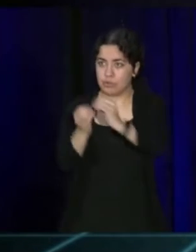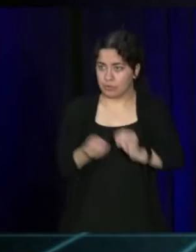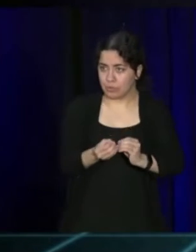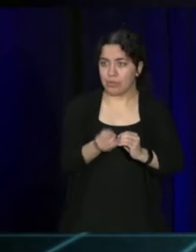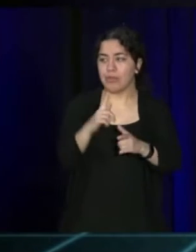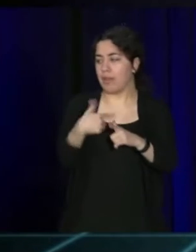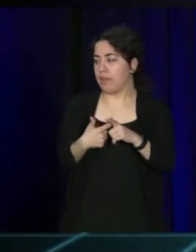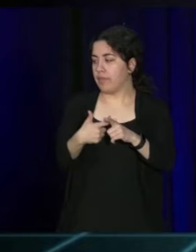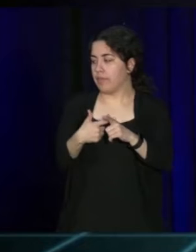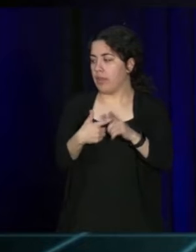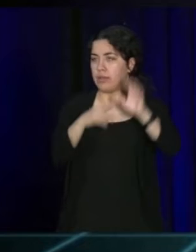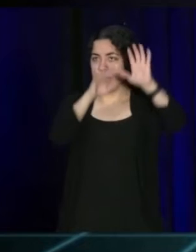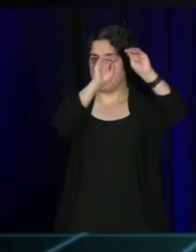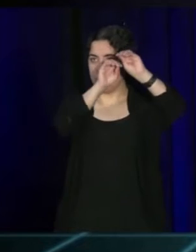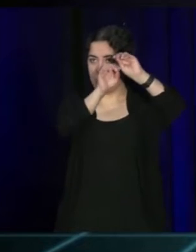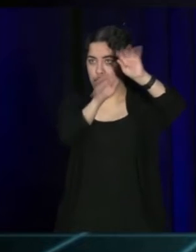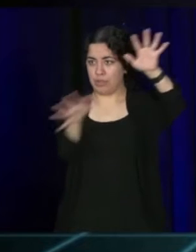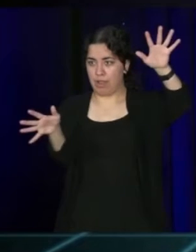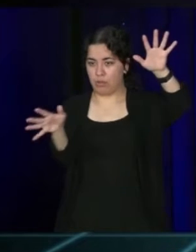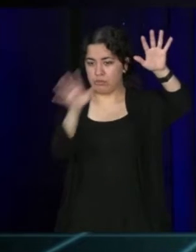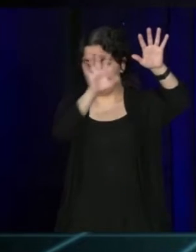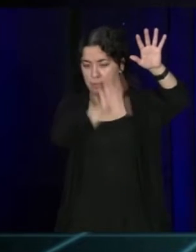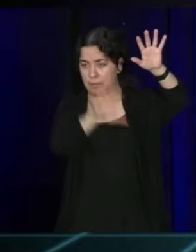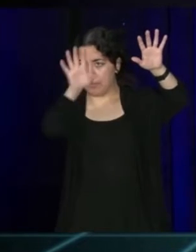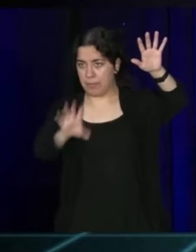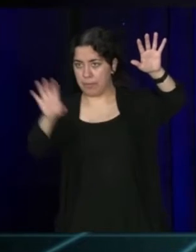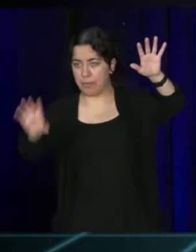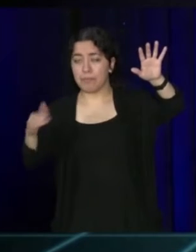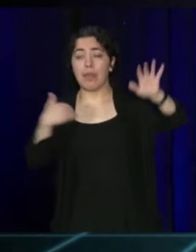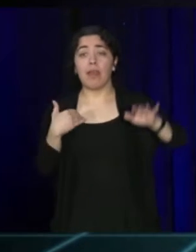contributors. We have a storybook as